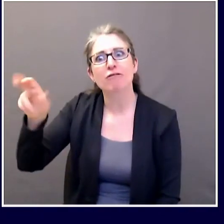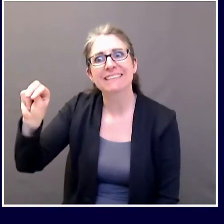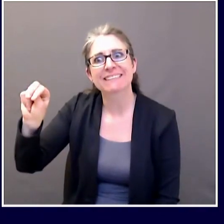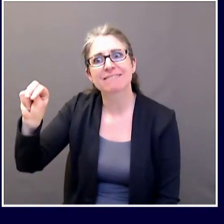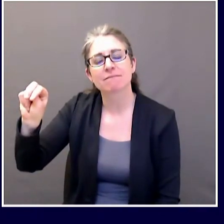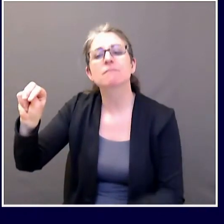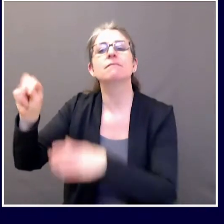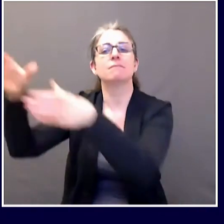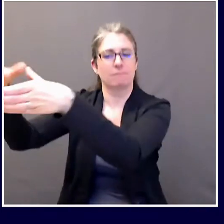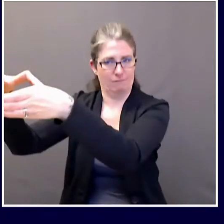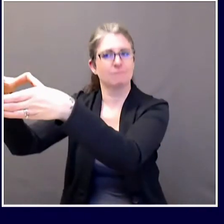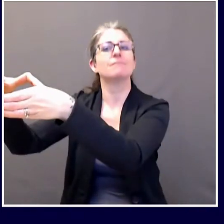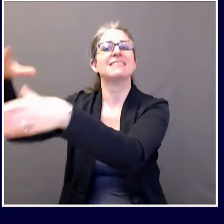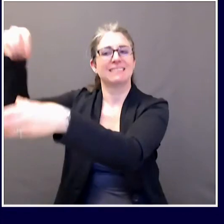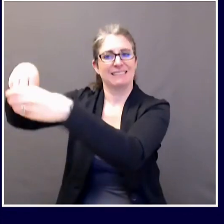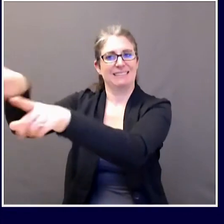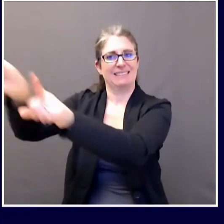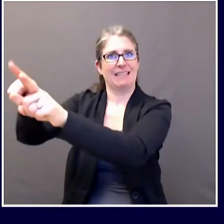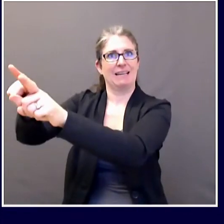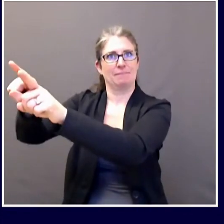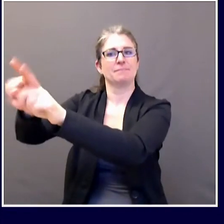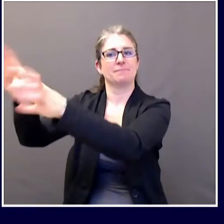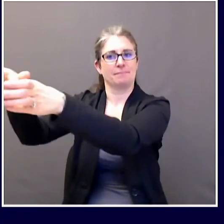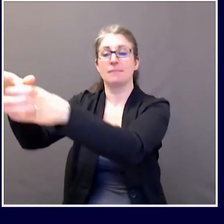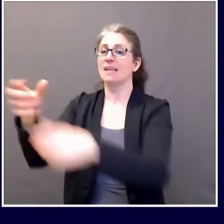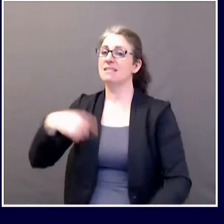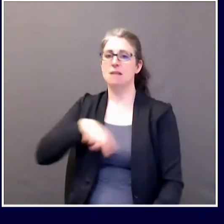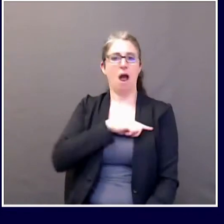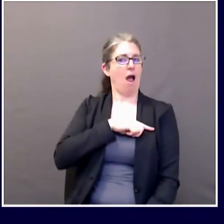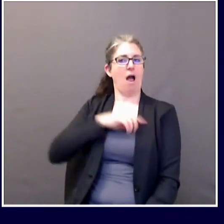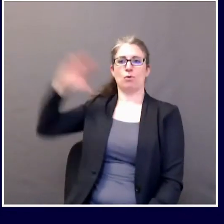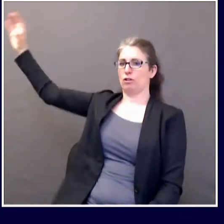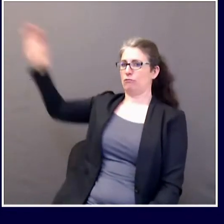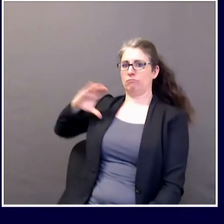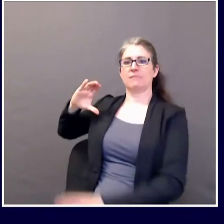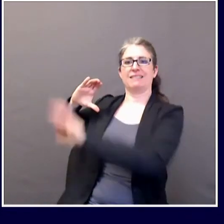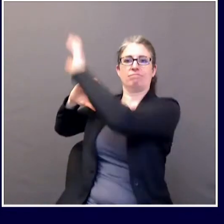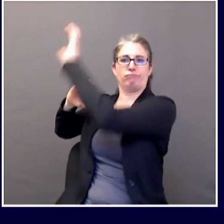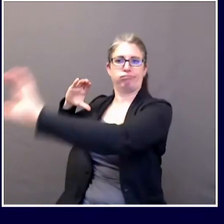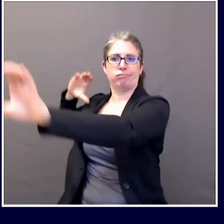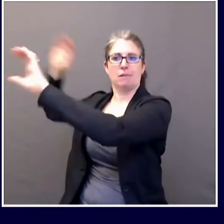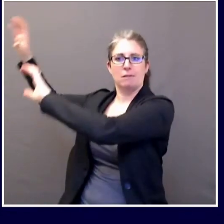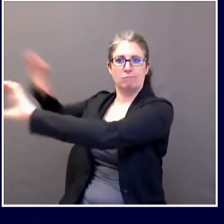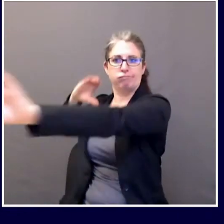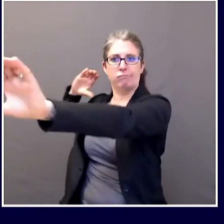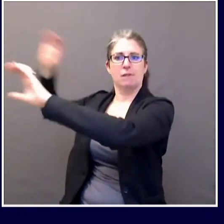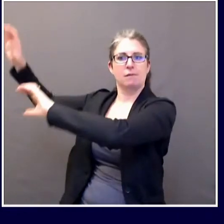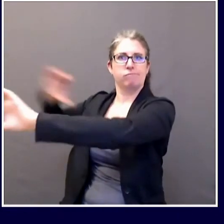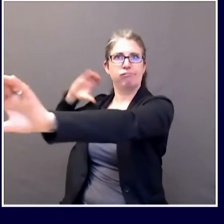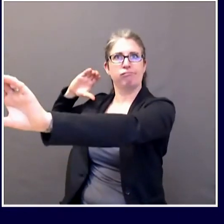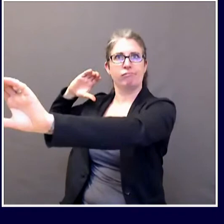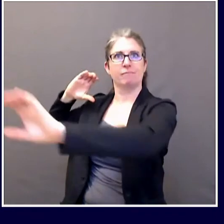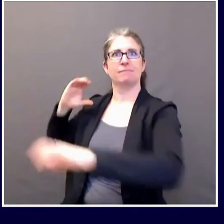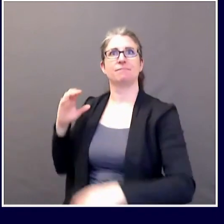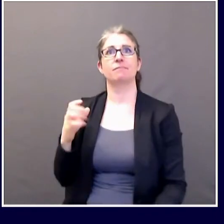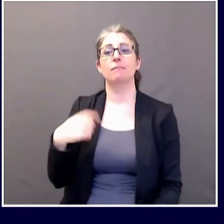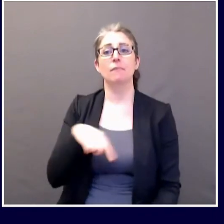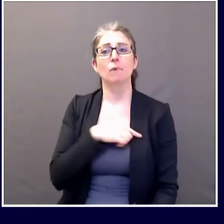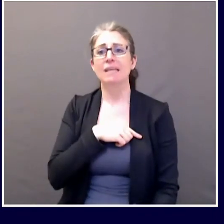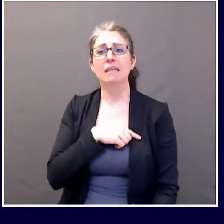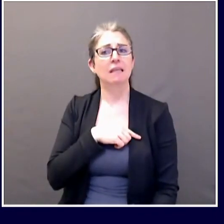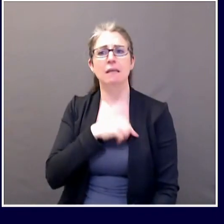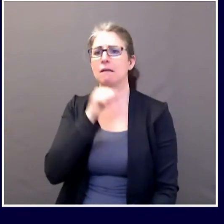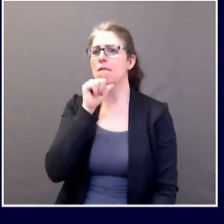So by activating Walmart and now Walgreens, we are not taking vaccine away from other consortia,